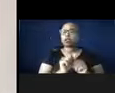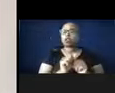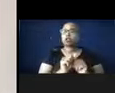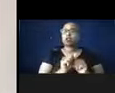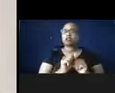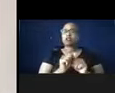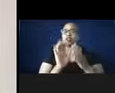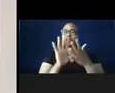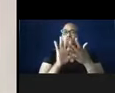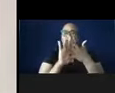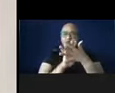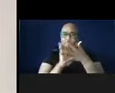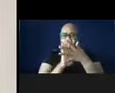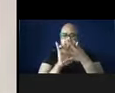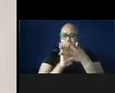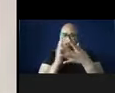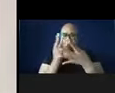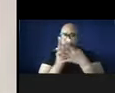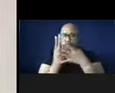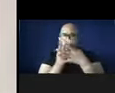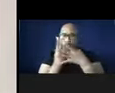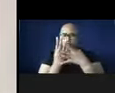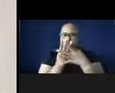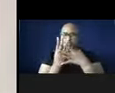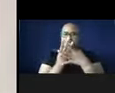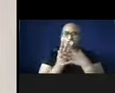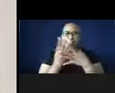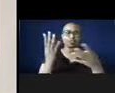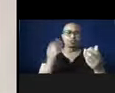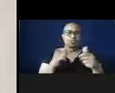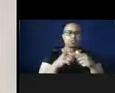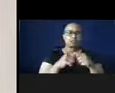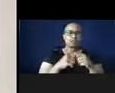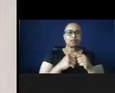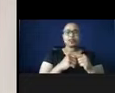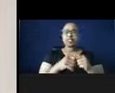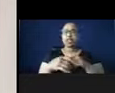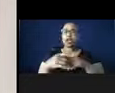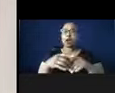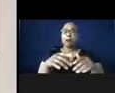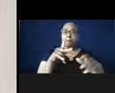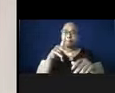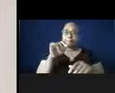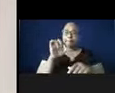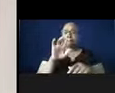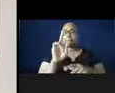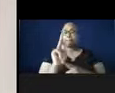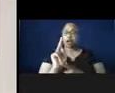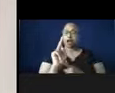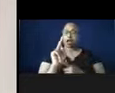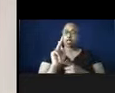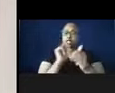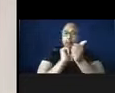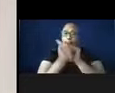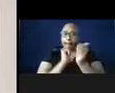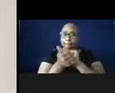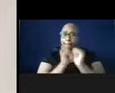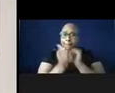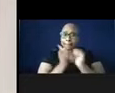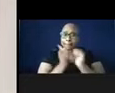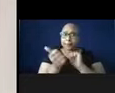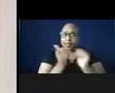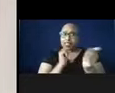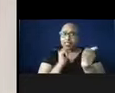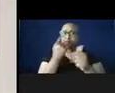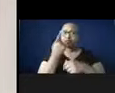filters, if you will, that informed how parks could compete well for LRF funding.